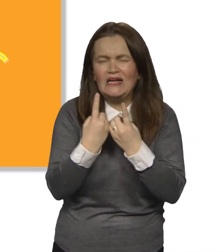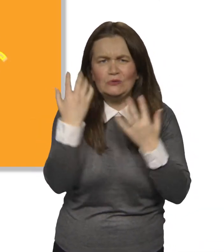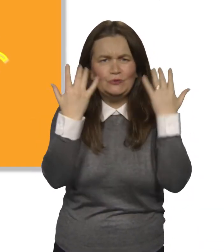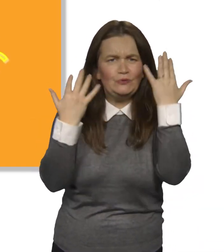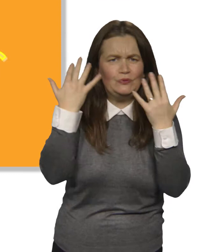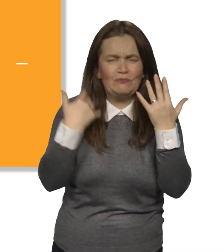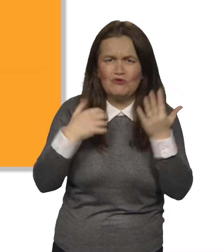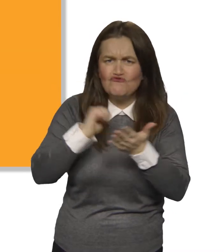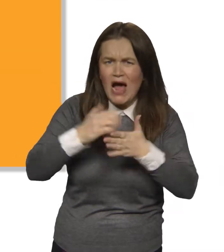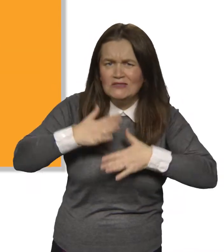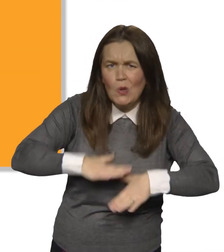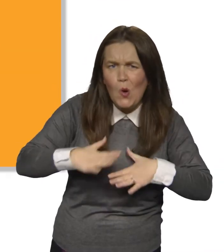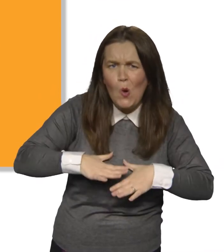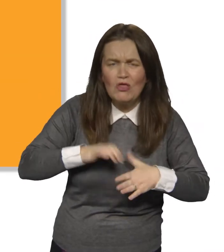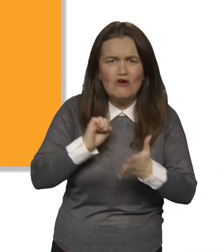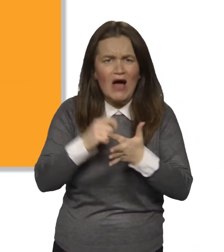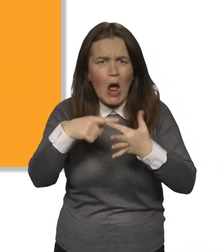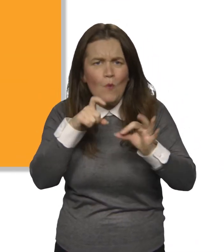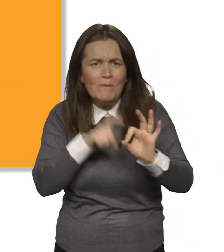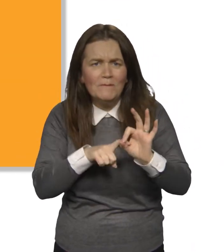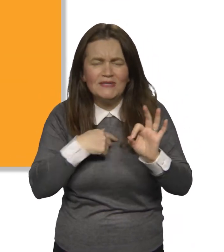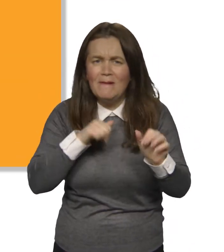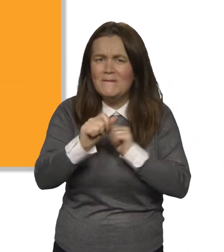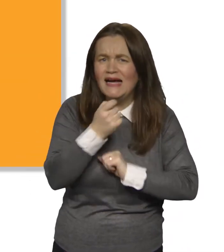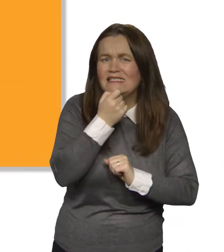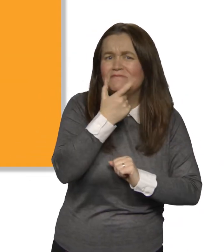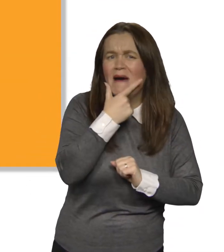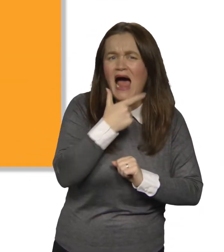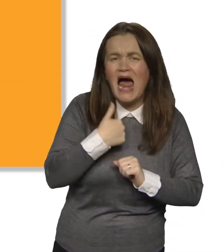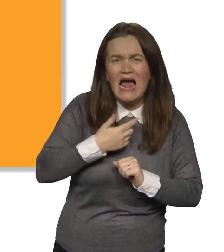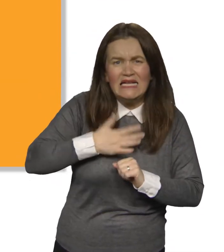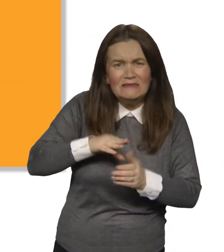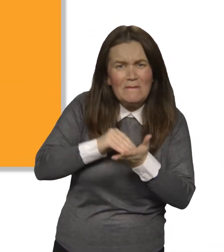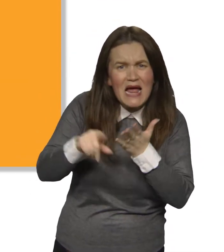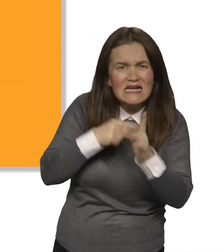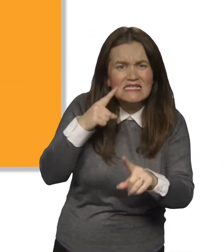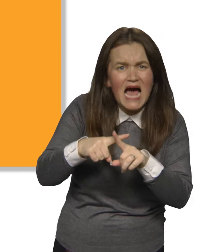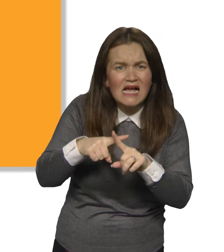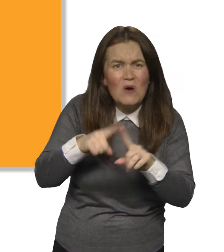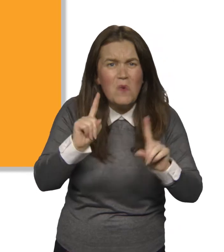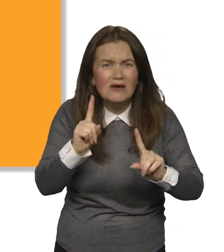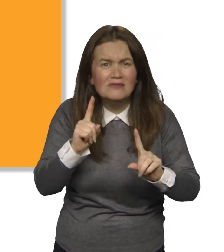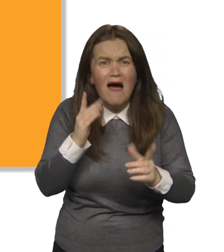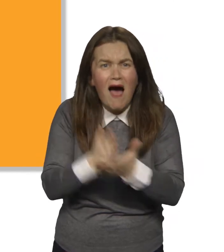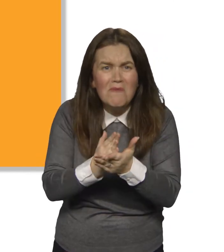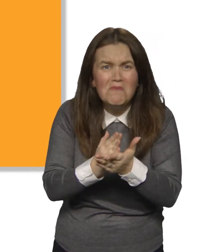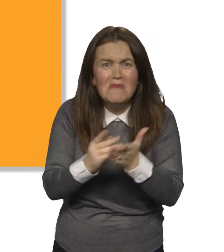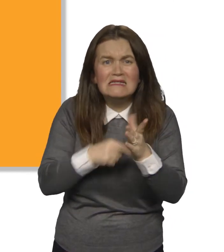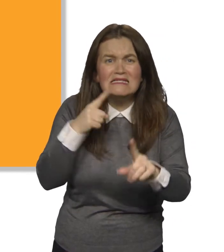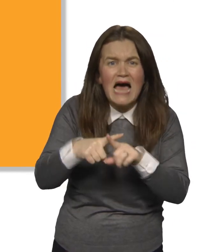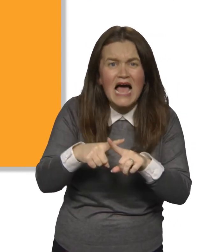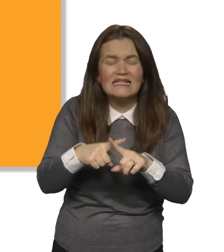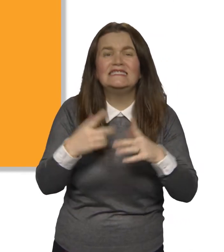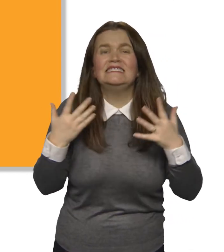I got the right clothes, the right equipment, my best smile? Will I need to pay tax? What?